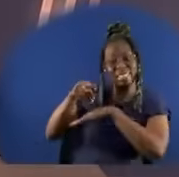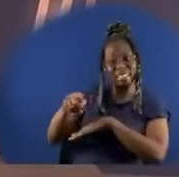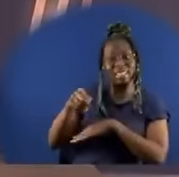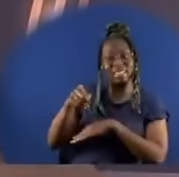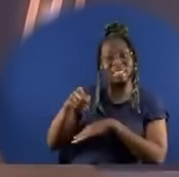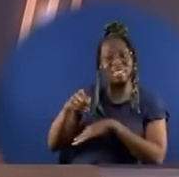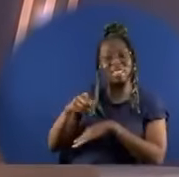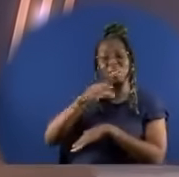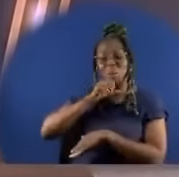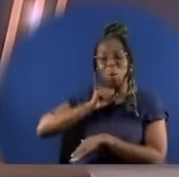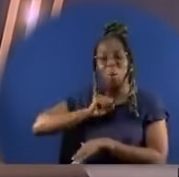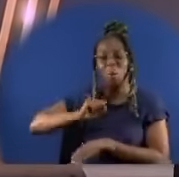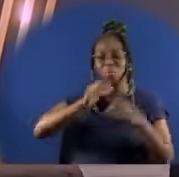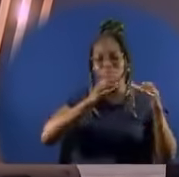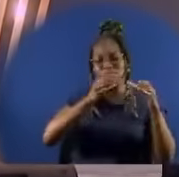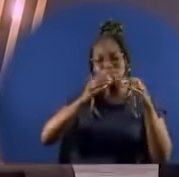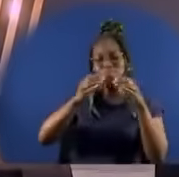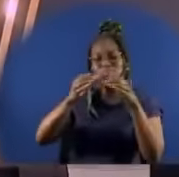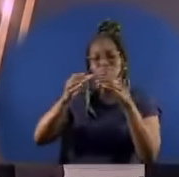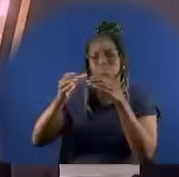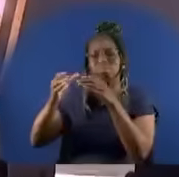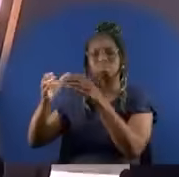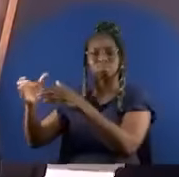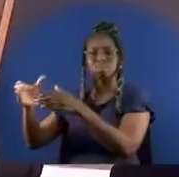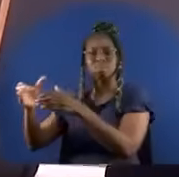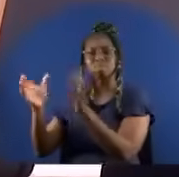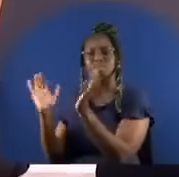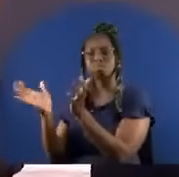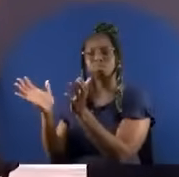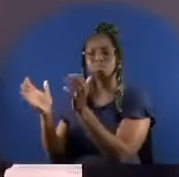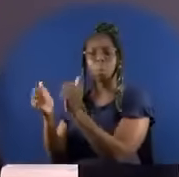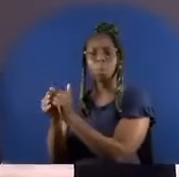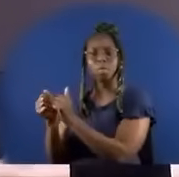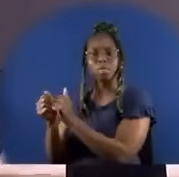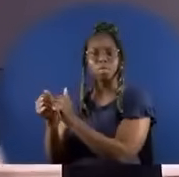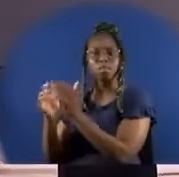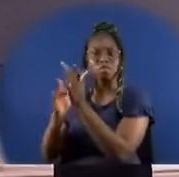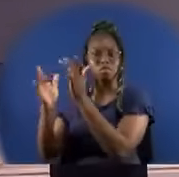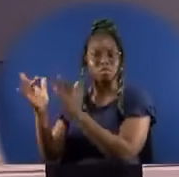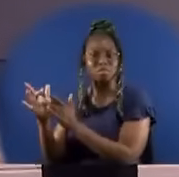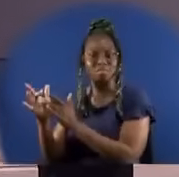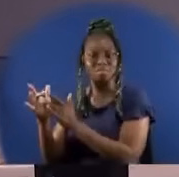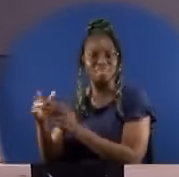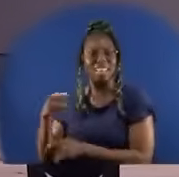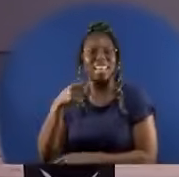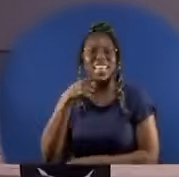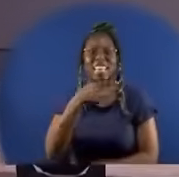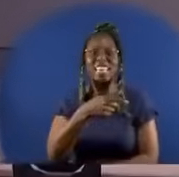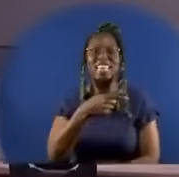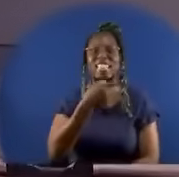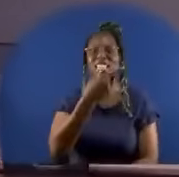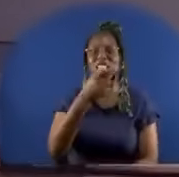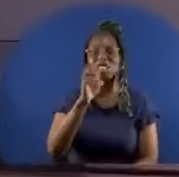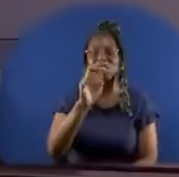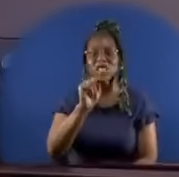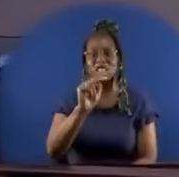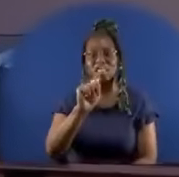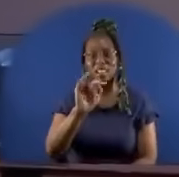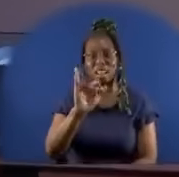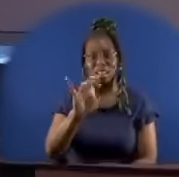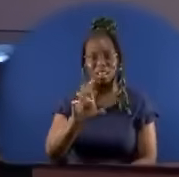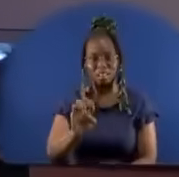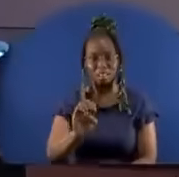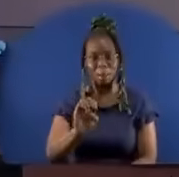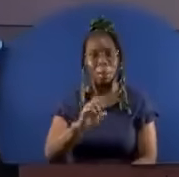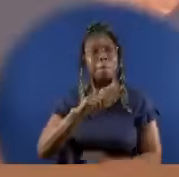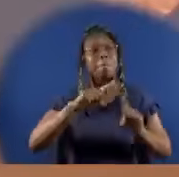Jesus on behalf of his servant is not a Jewish man, he's a Gentile, but he heard what Jesus was